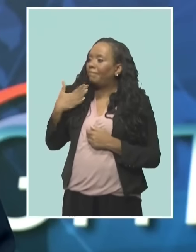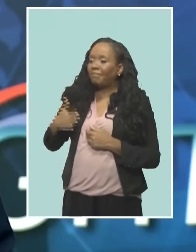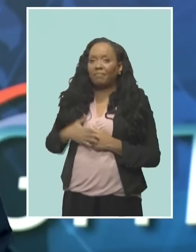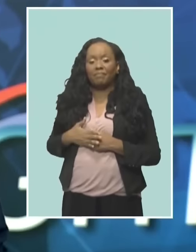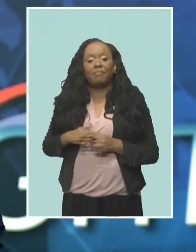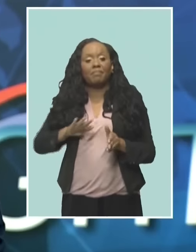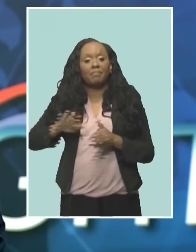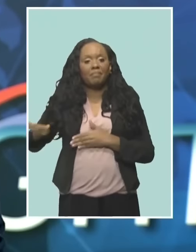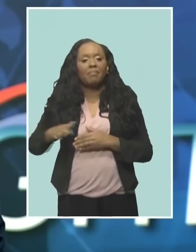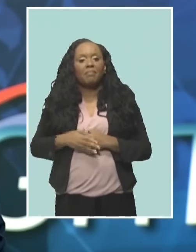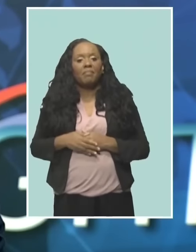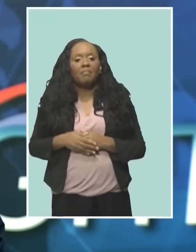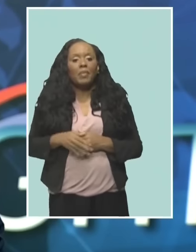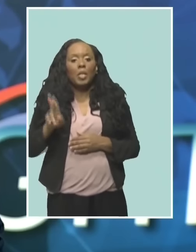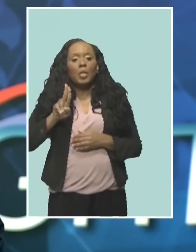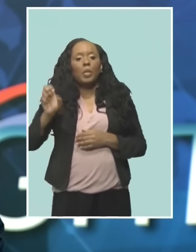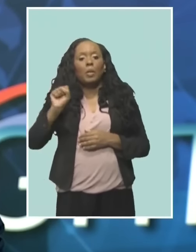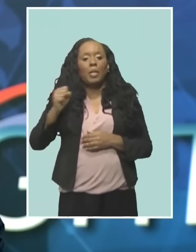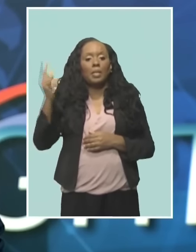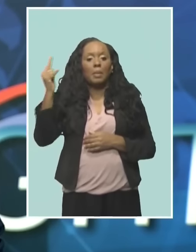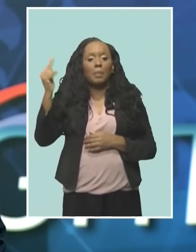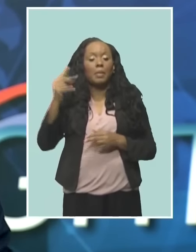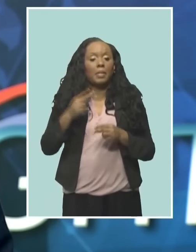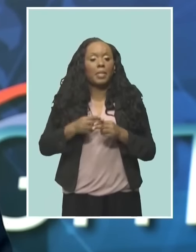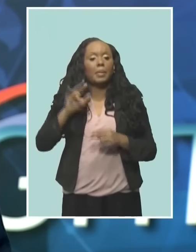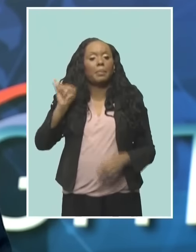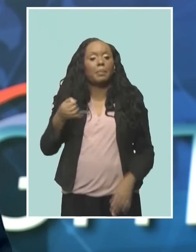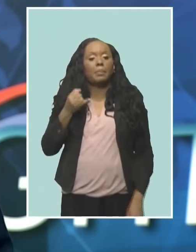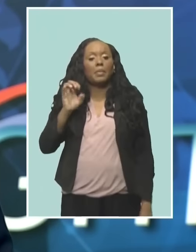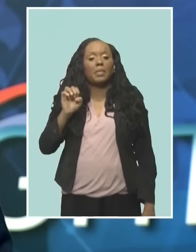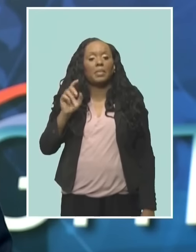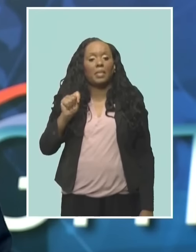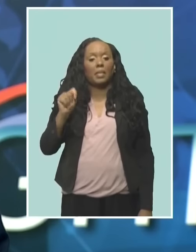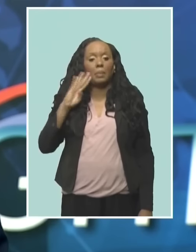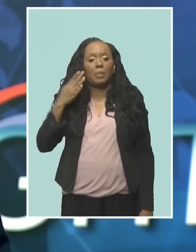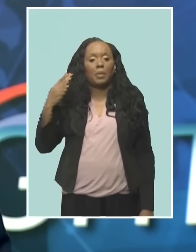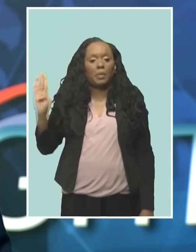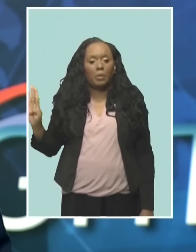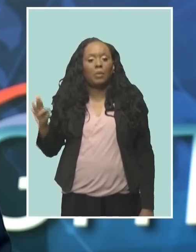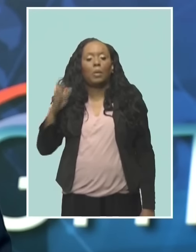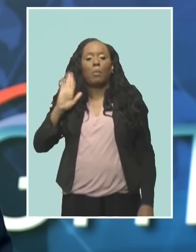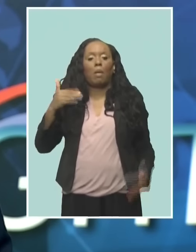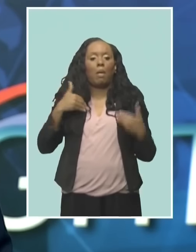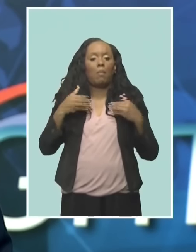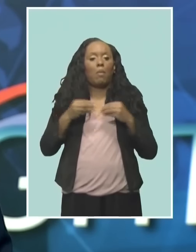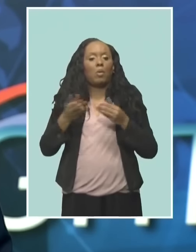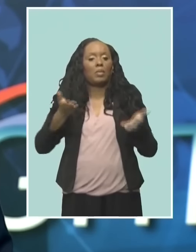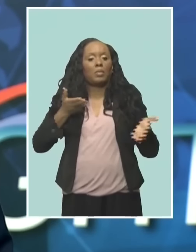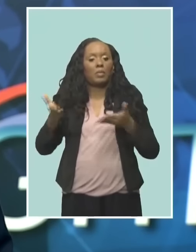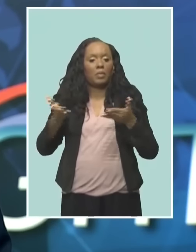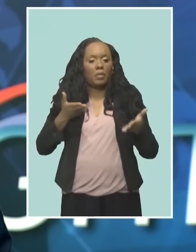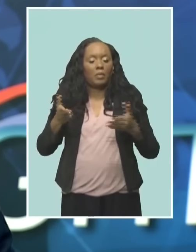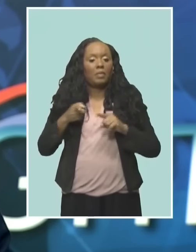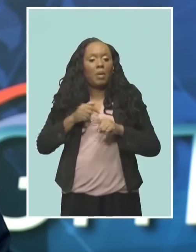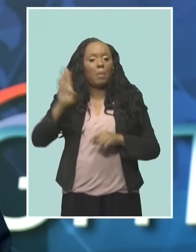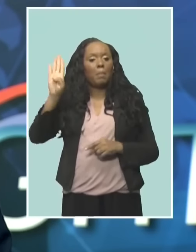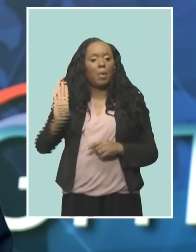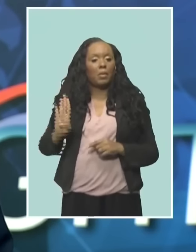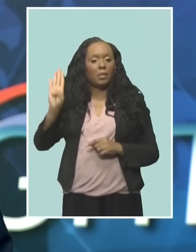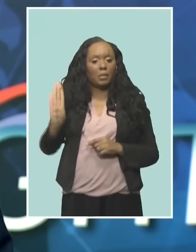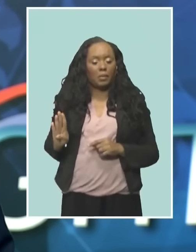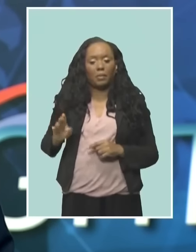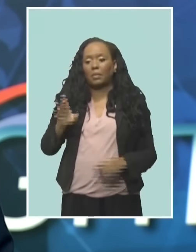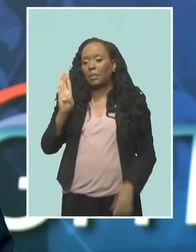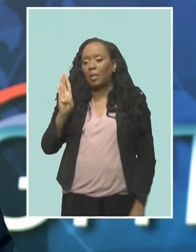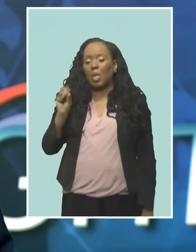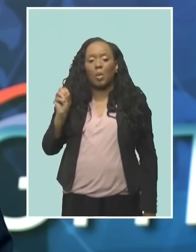In other tourism-related news, U.S.-based carrier JetBlue is expanding its service to Barbados from the city of Boston. The